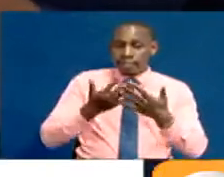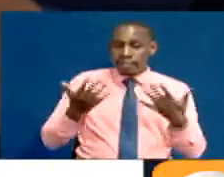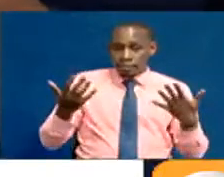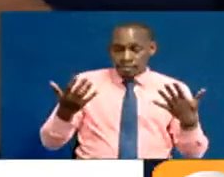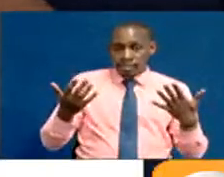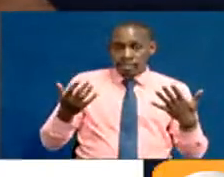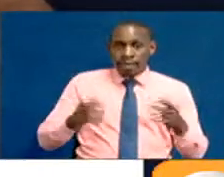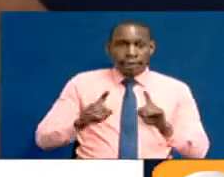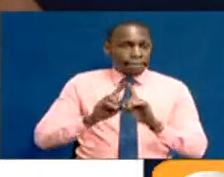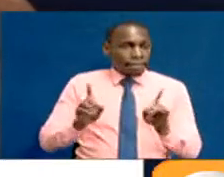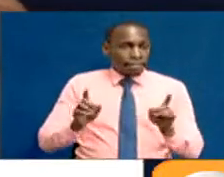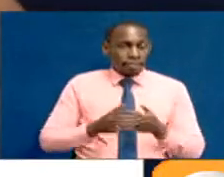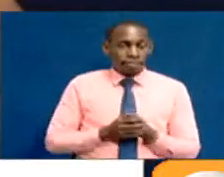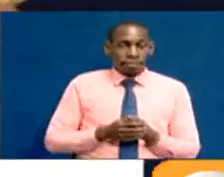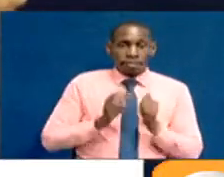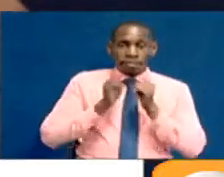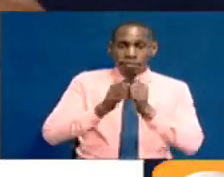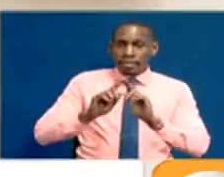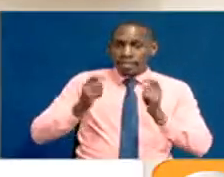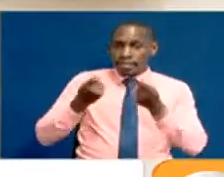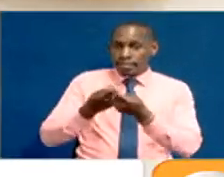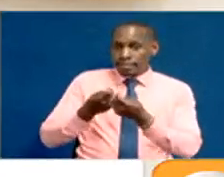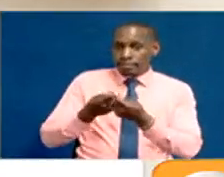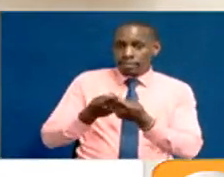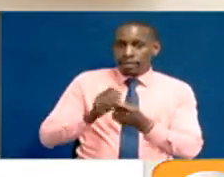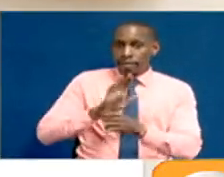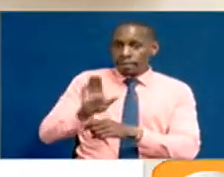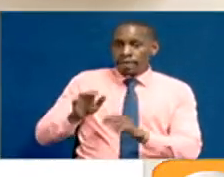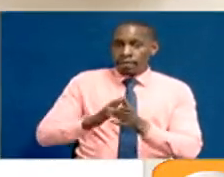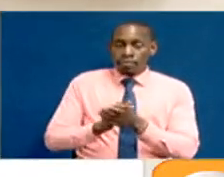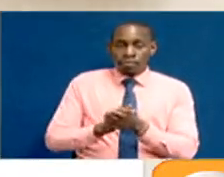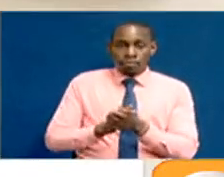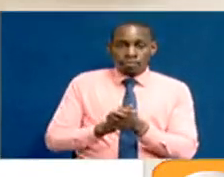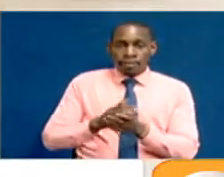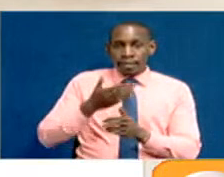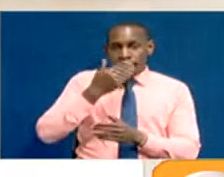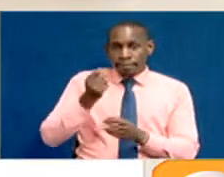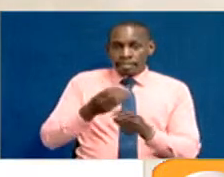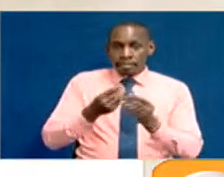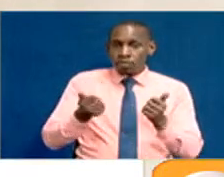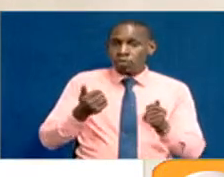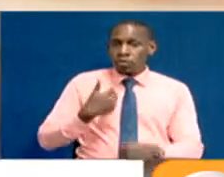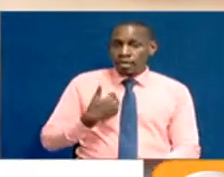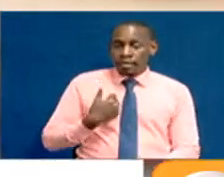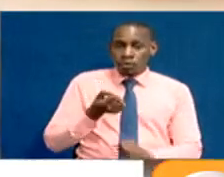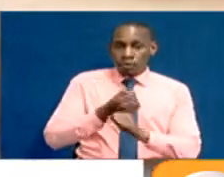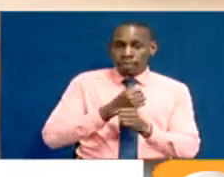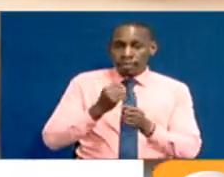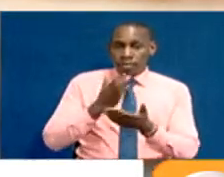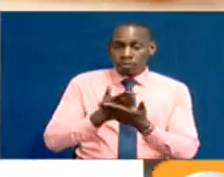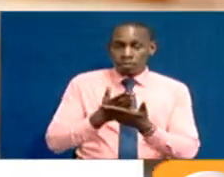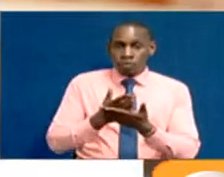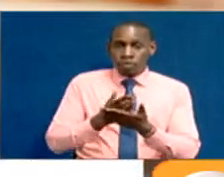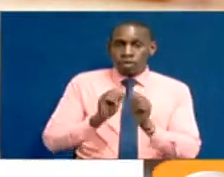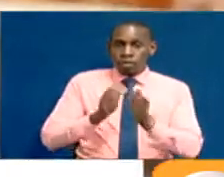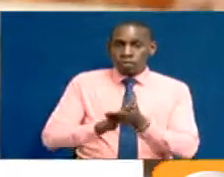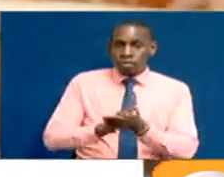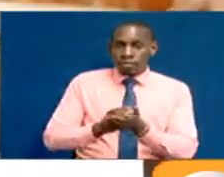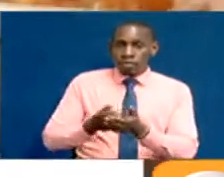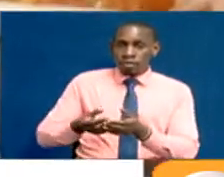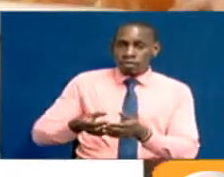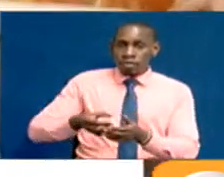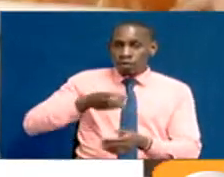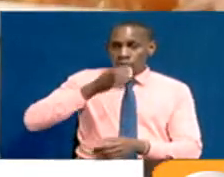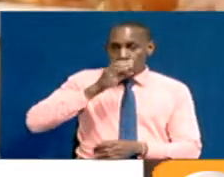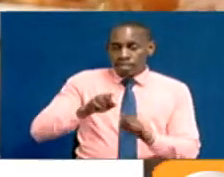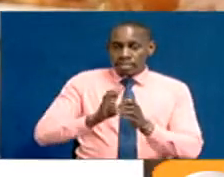products. However, together with our team, they were able to find the best formula to make it hold liquids and at the same